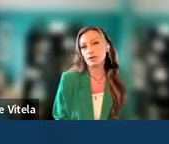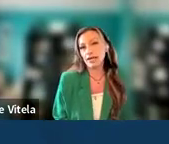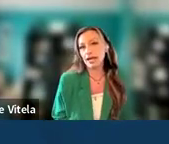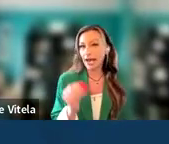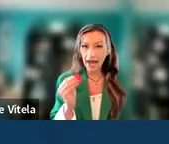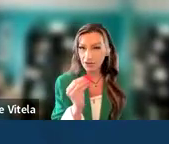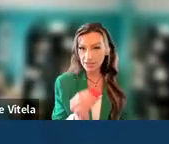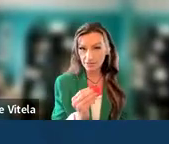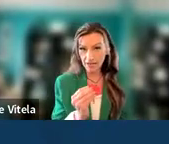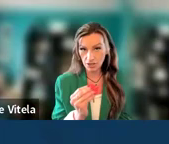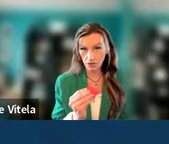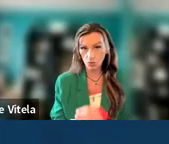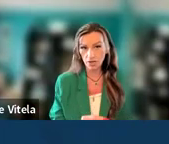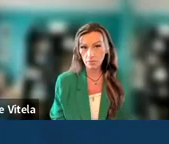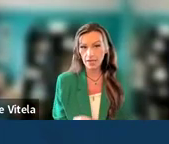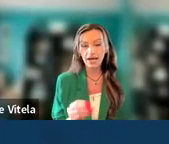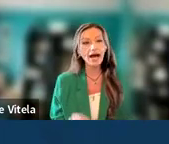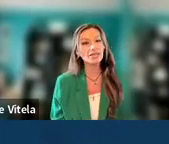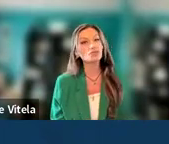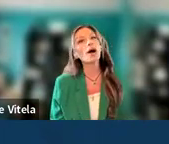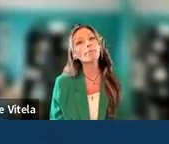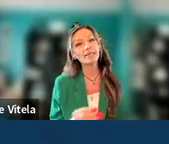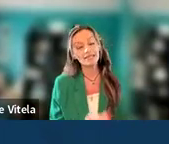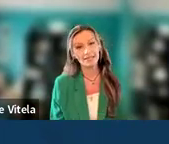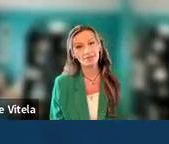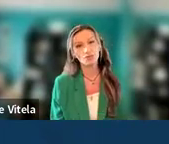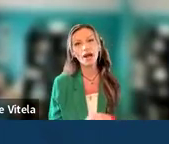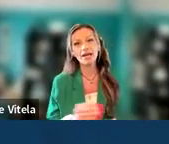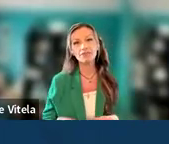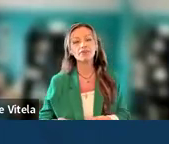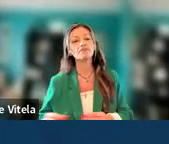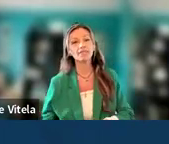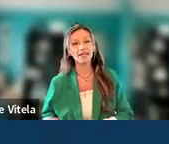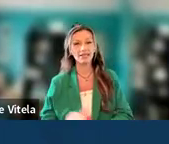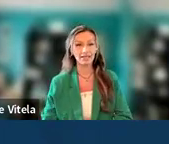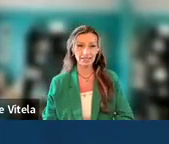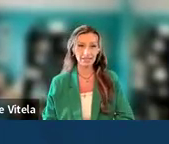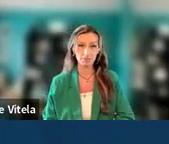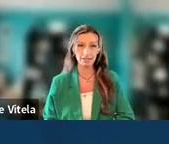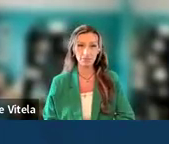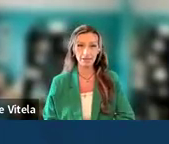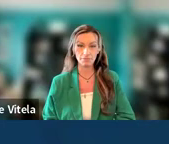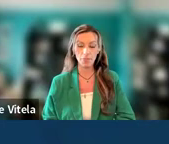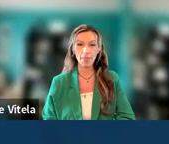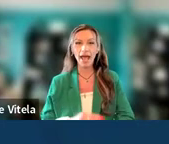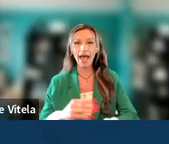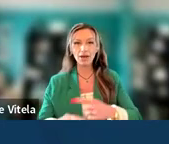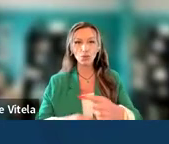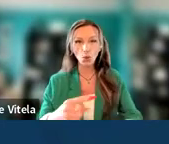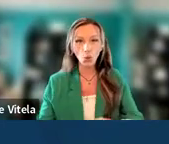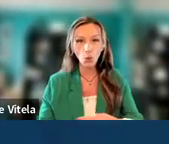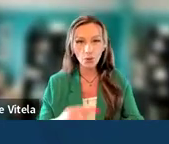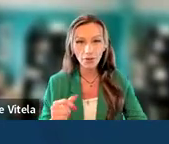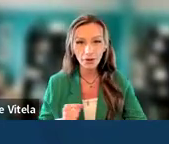drug screen and I had this fake urine with me, I dropped it right in front of the lady collecting the specimen and